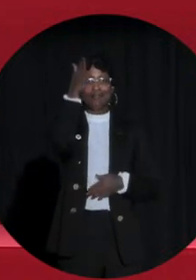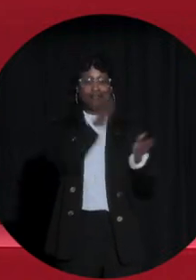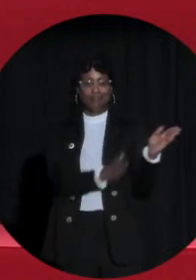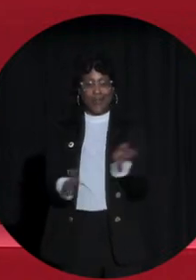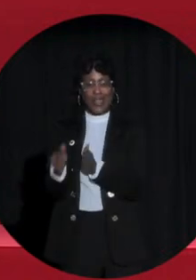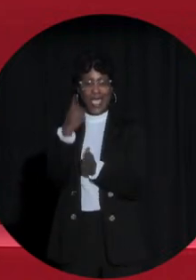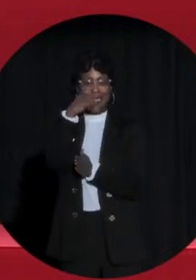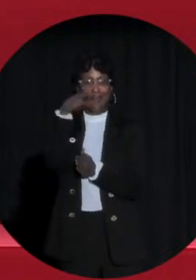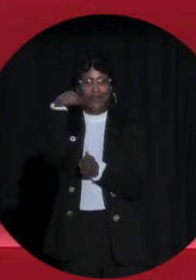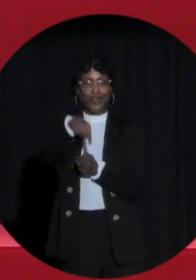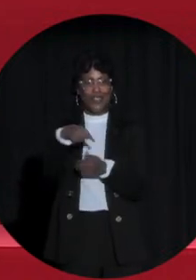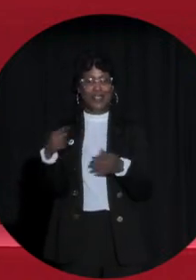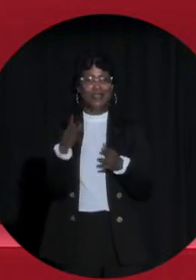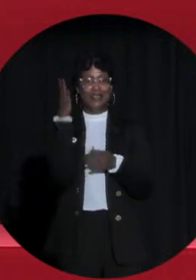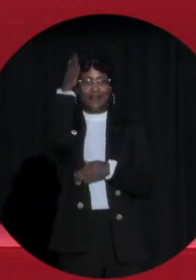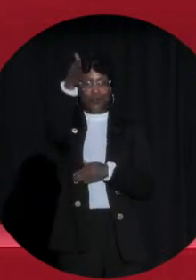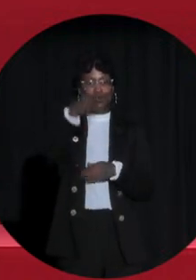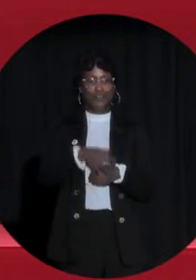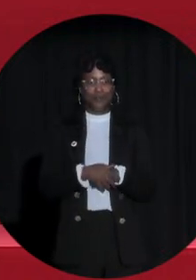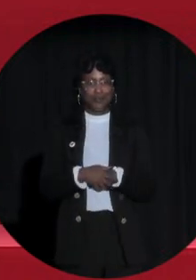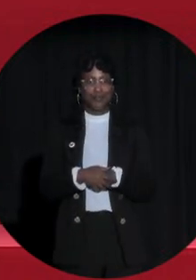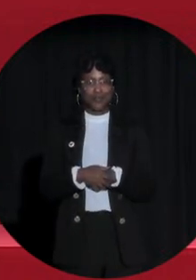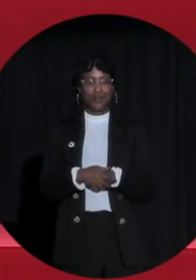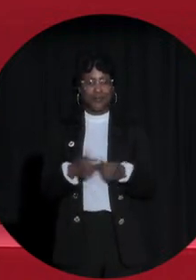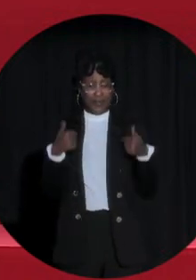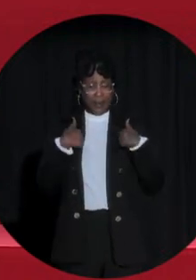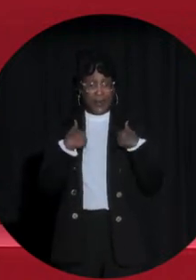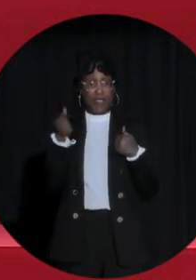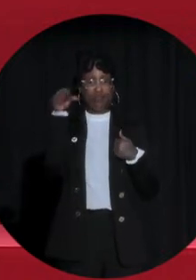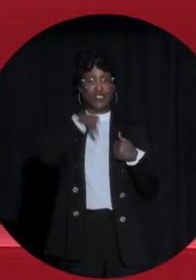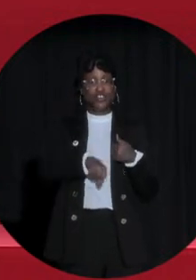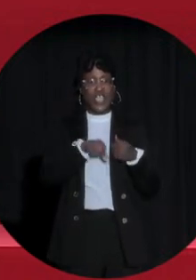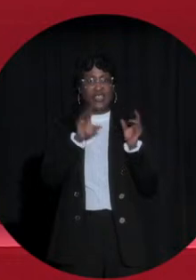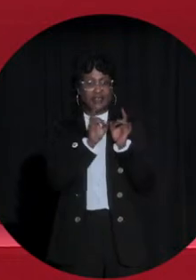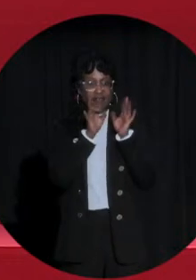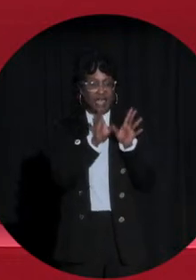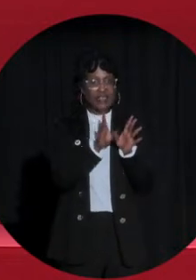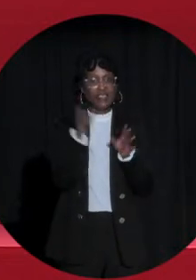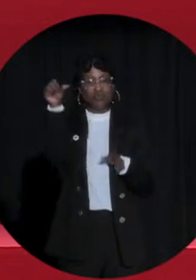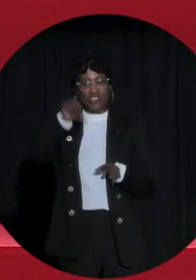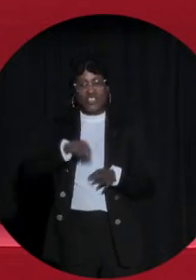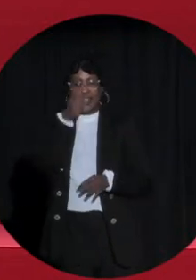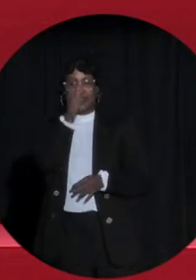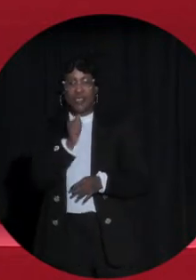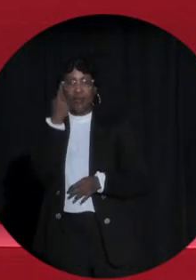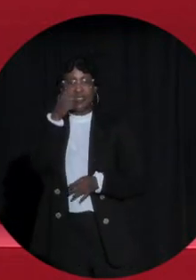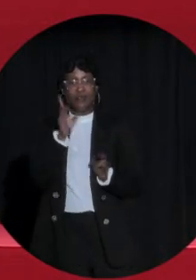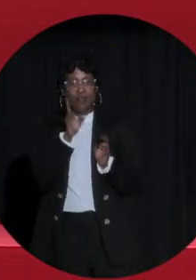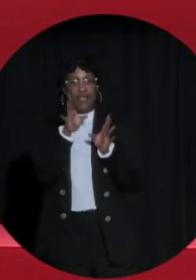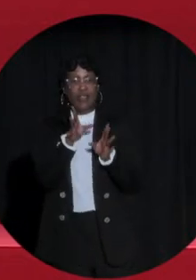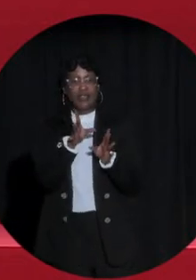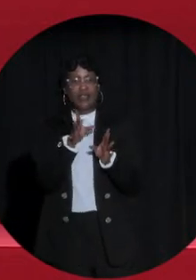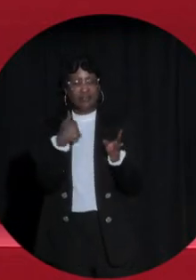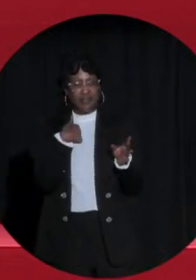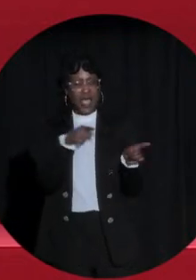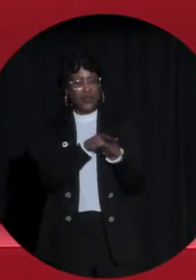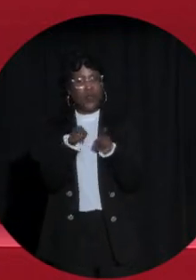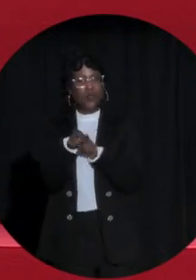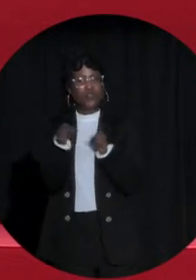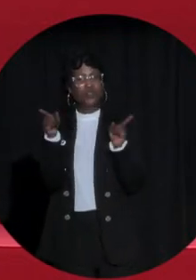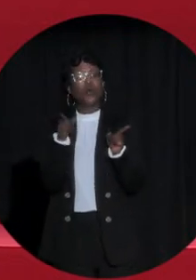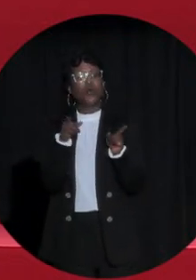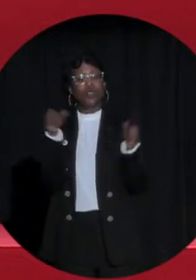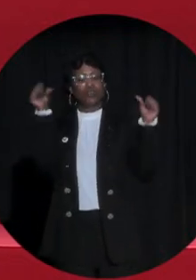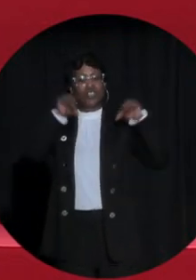as I reject developing a tolerance for violence, I reject the harsh words we sometimes use when speaking to and about